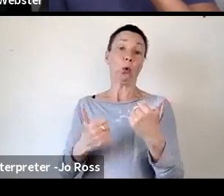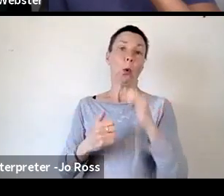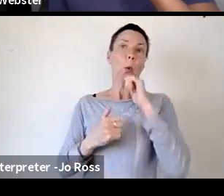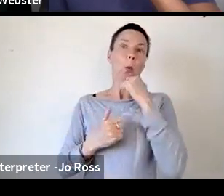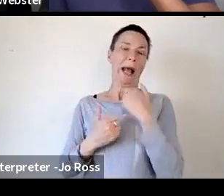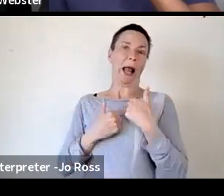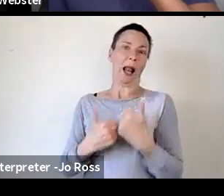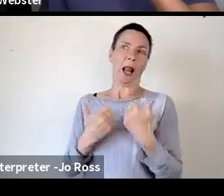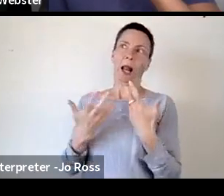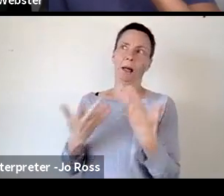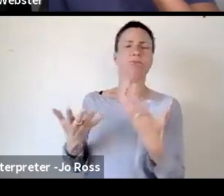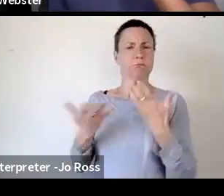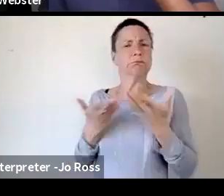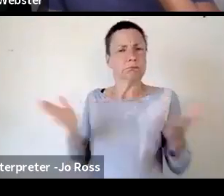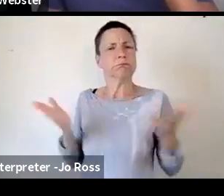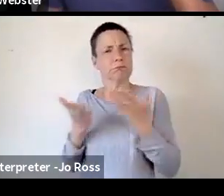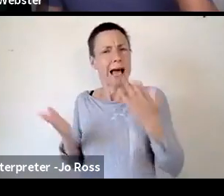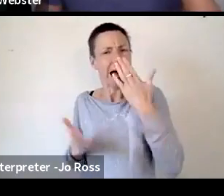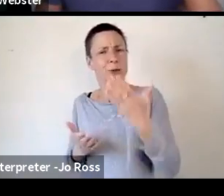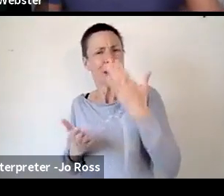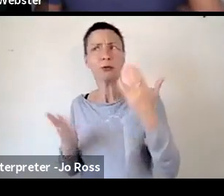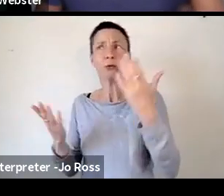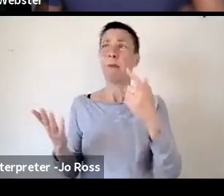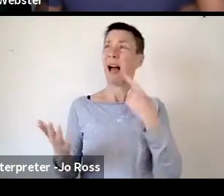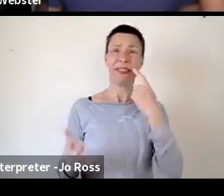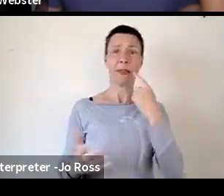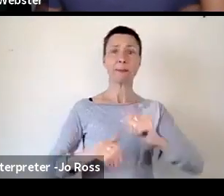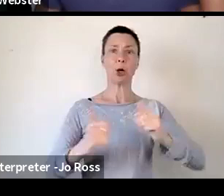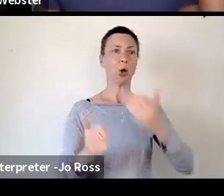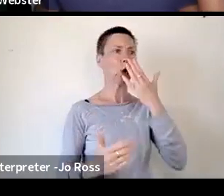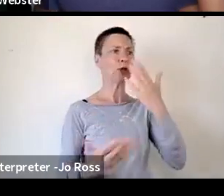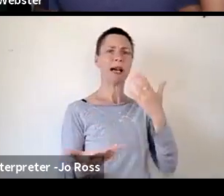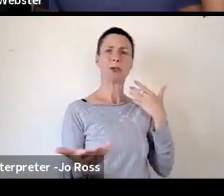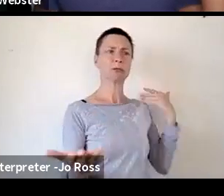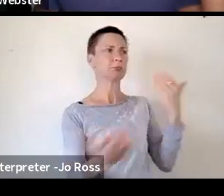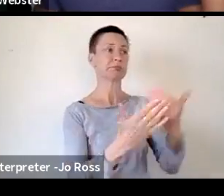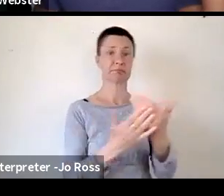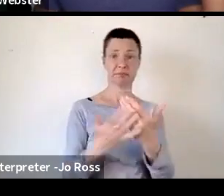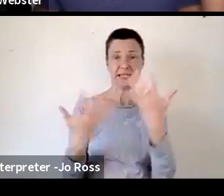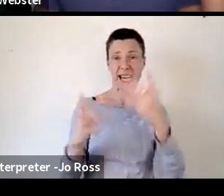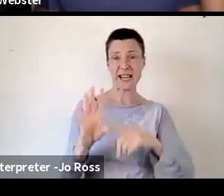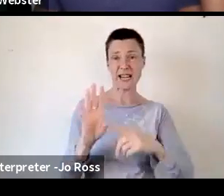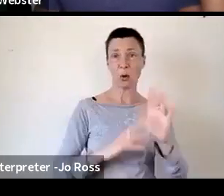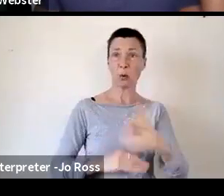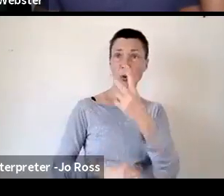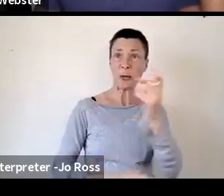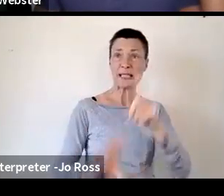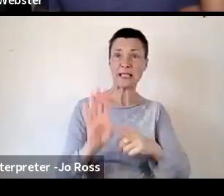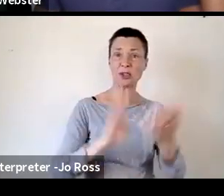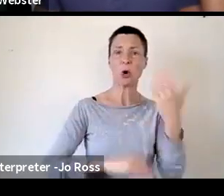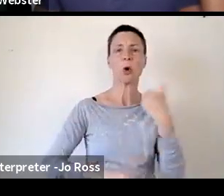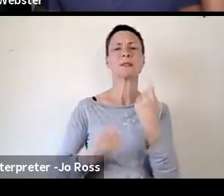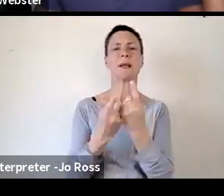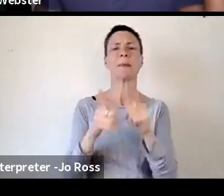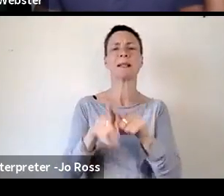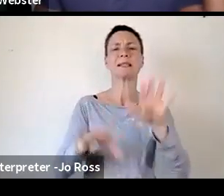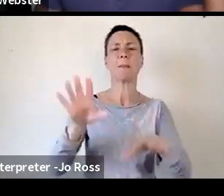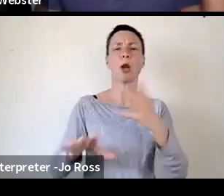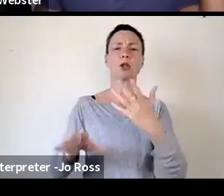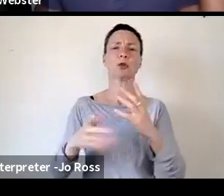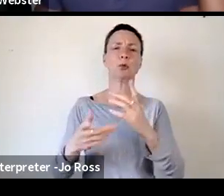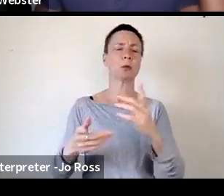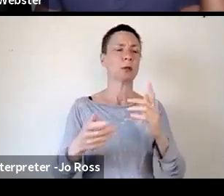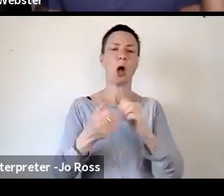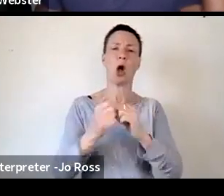But I think there's been goodwill 10 years ago. I know there's been goodwill 20 years ago. 20 years ago, they had a thing that was similar to the Coalition for Change that I